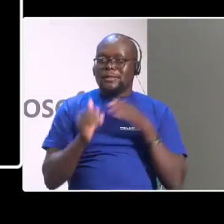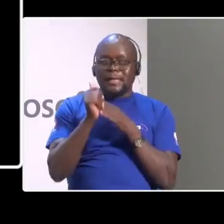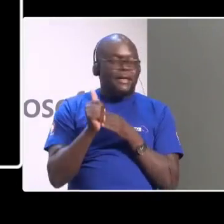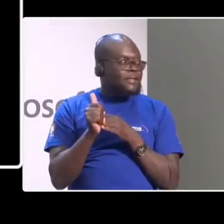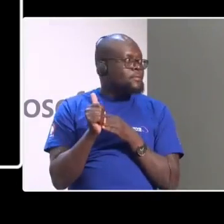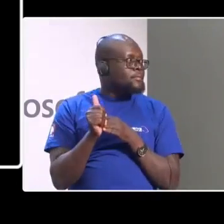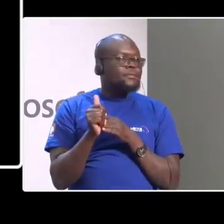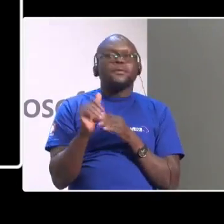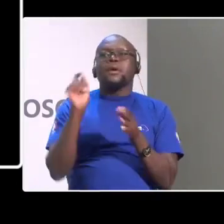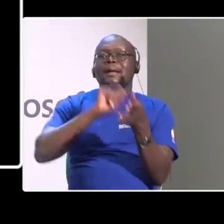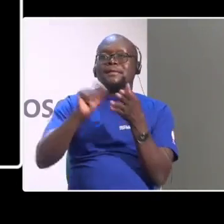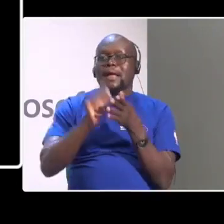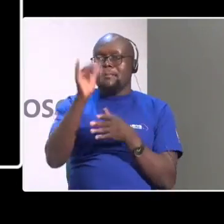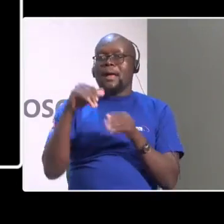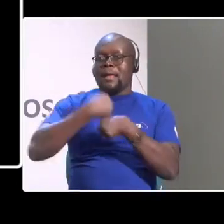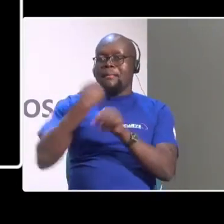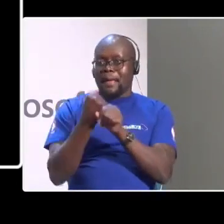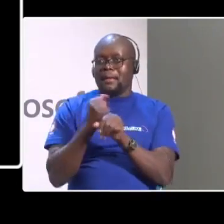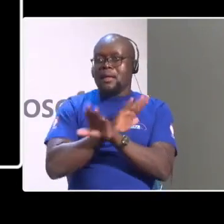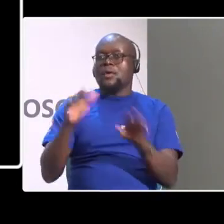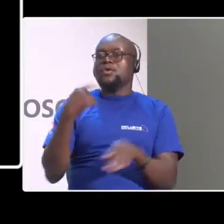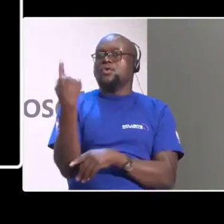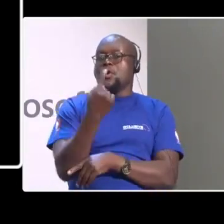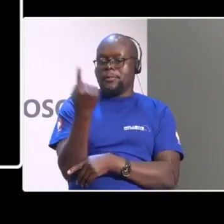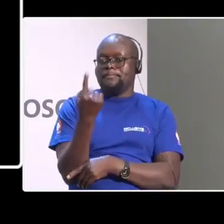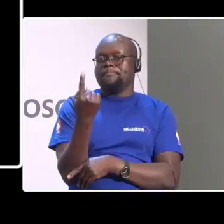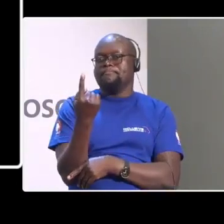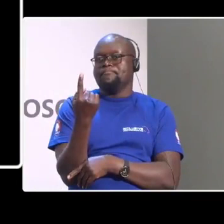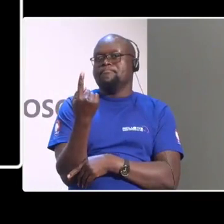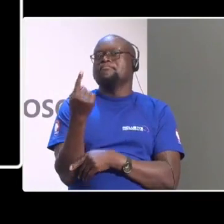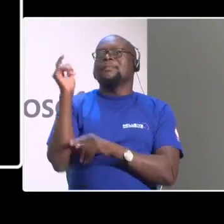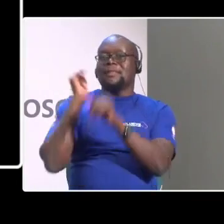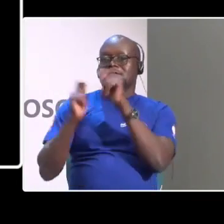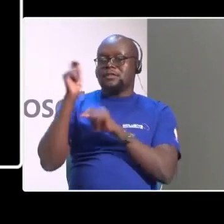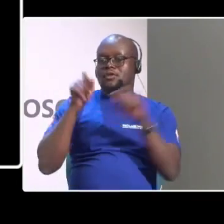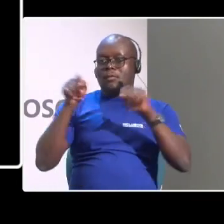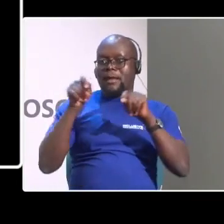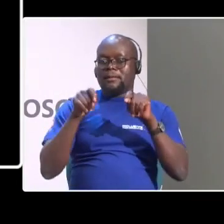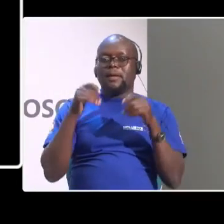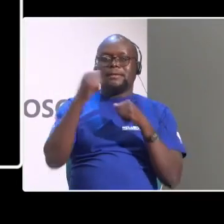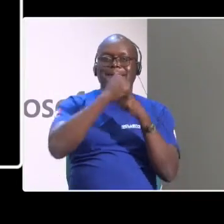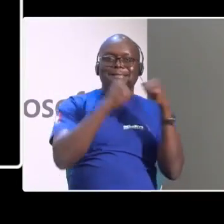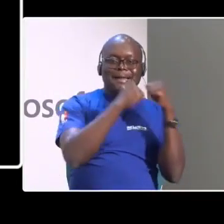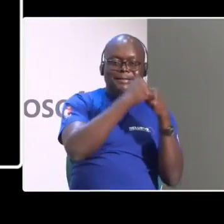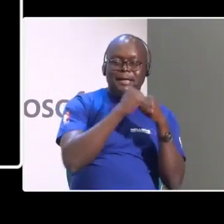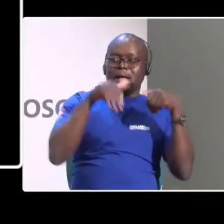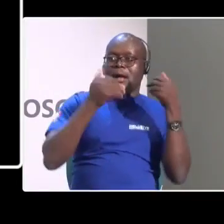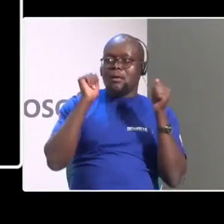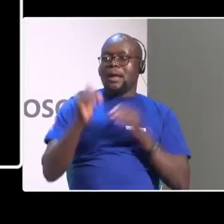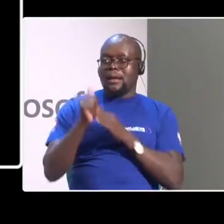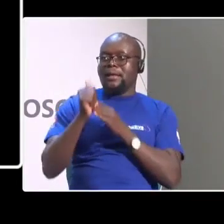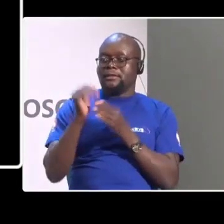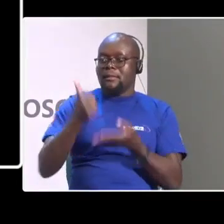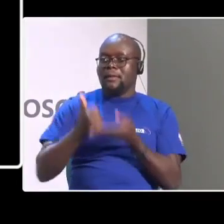leadership book was written by a creative and not just the traditional management structures? How can